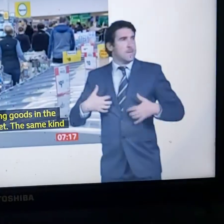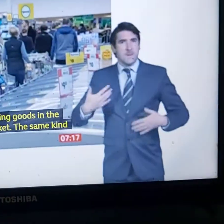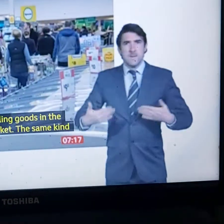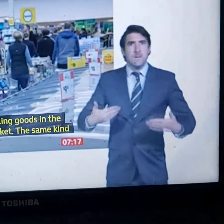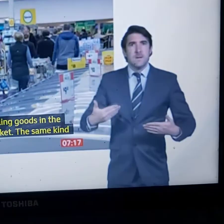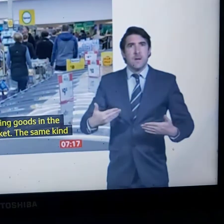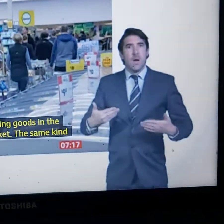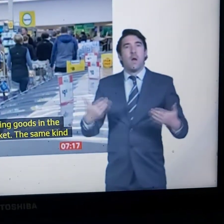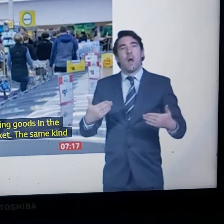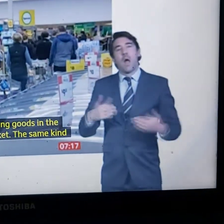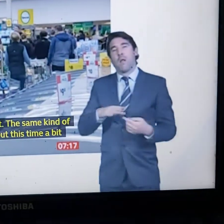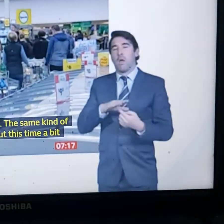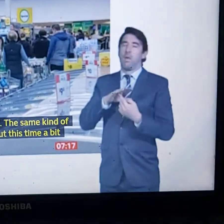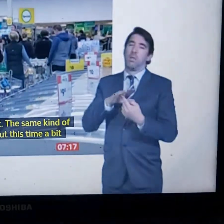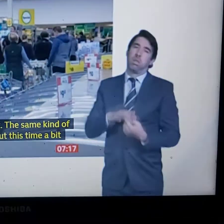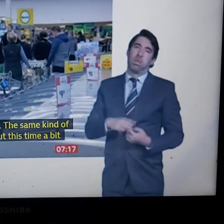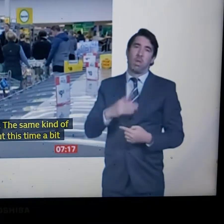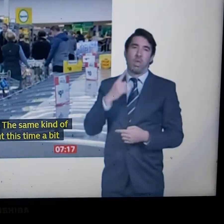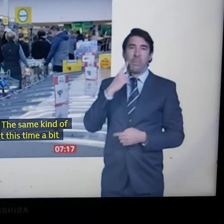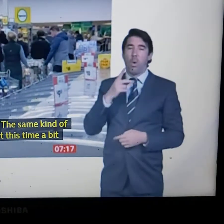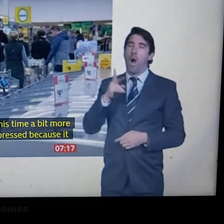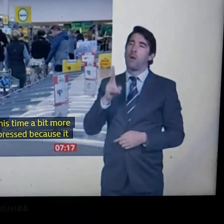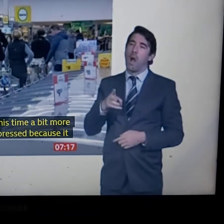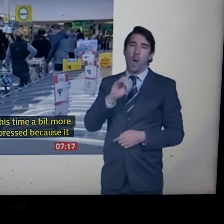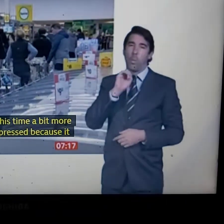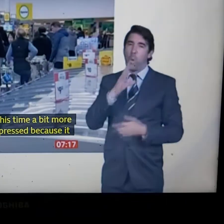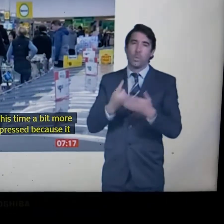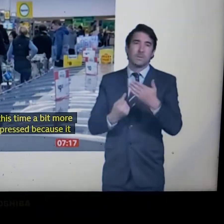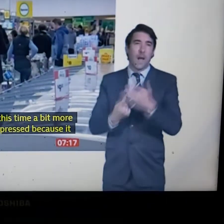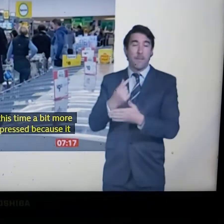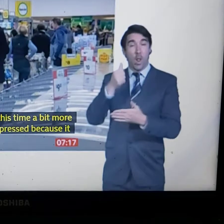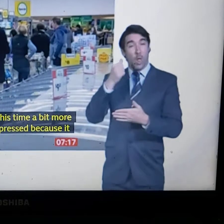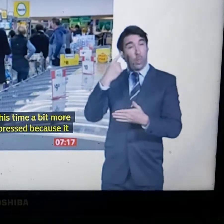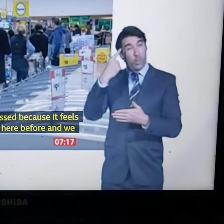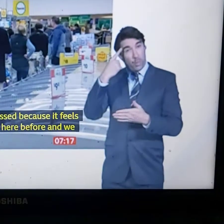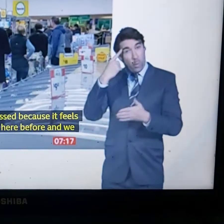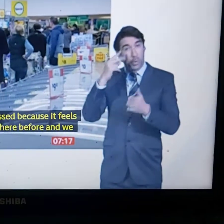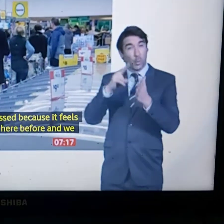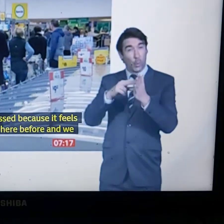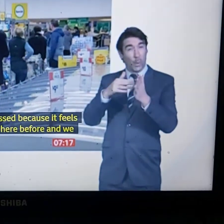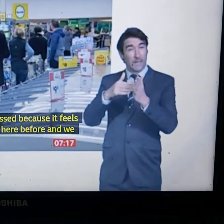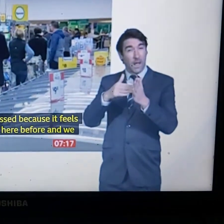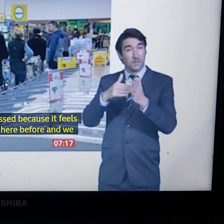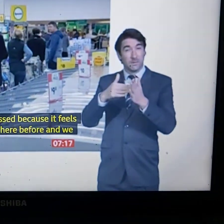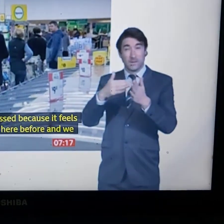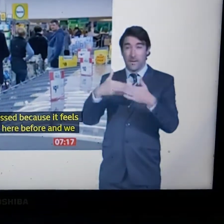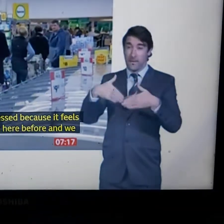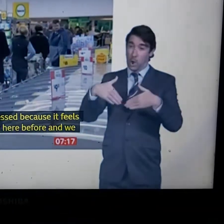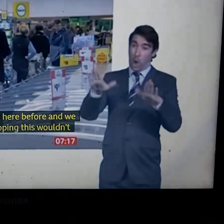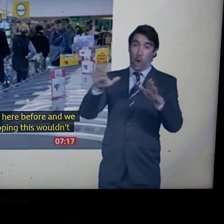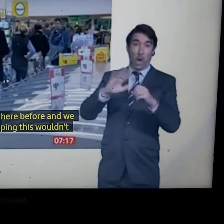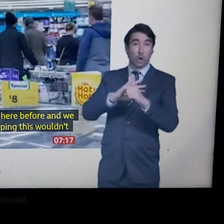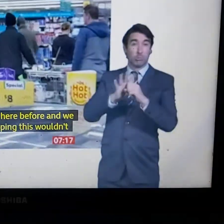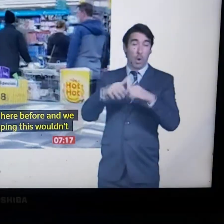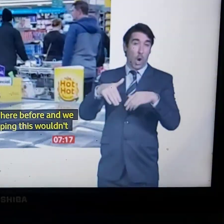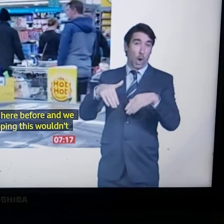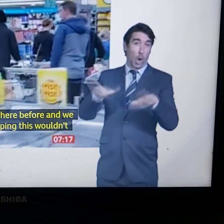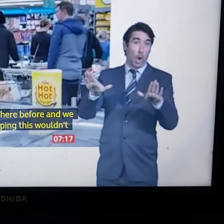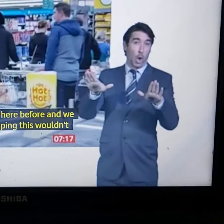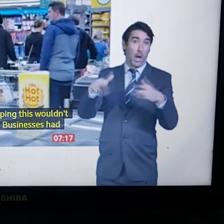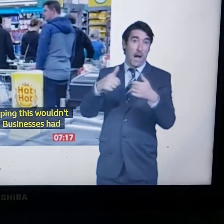we were really hoping that we wouldn't come again. And especially for businesses, they'd started to build up their customer base again. People were going on staycations